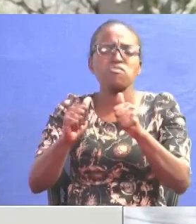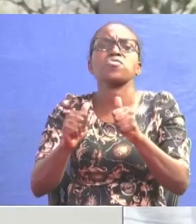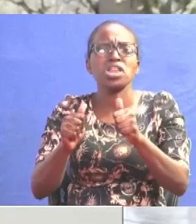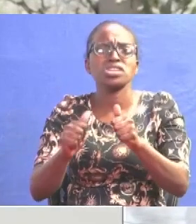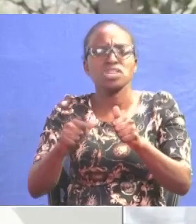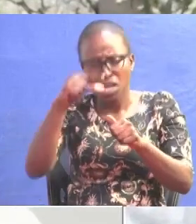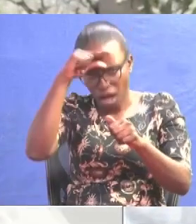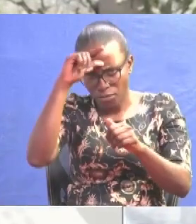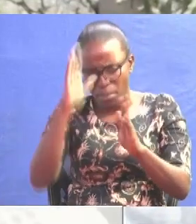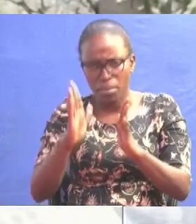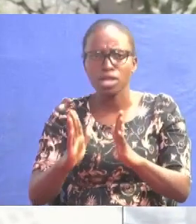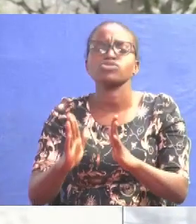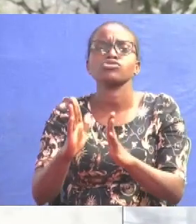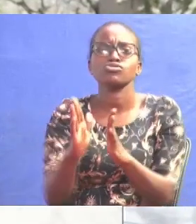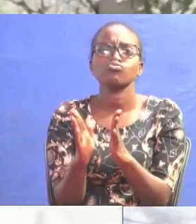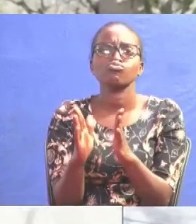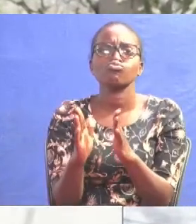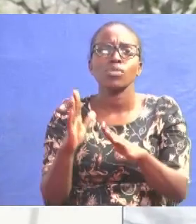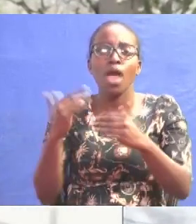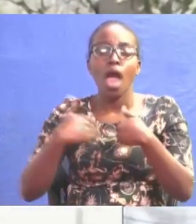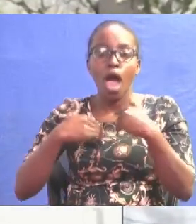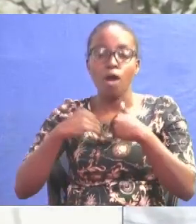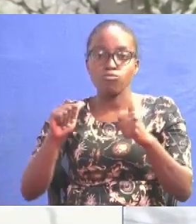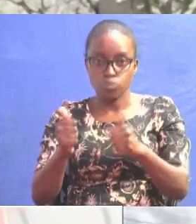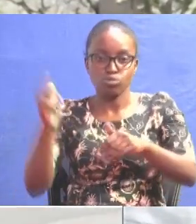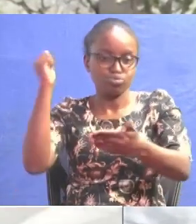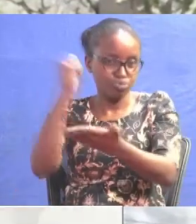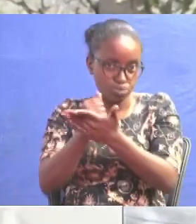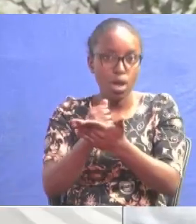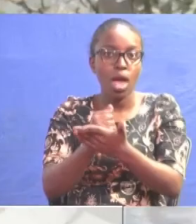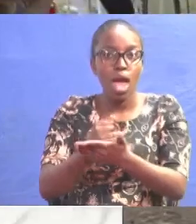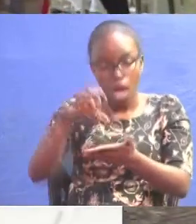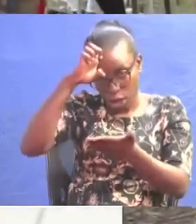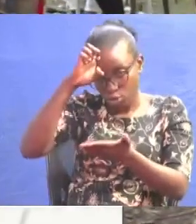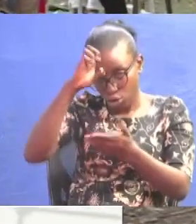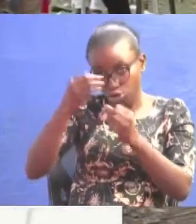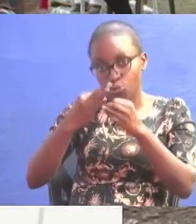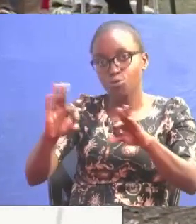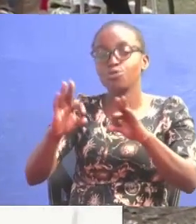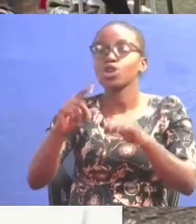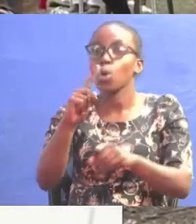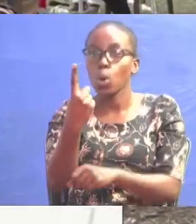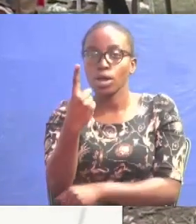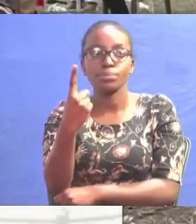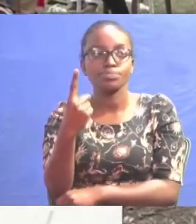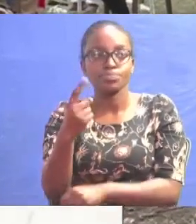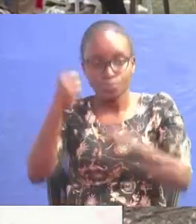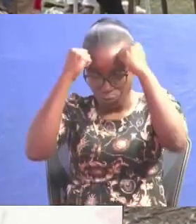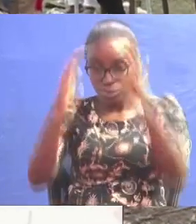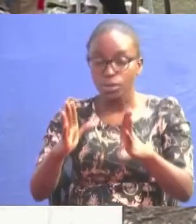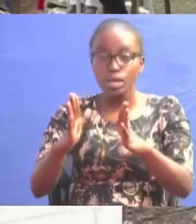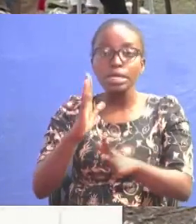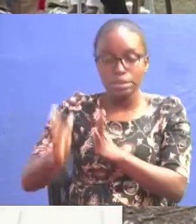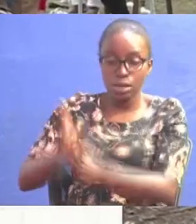serikali iko na jukumu la kuhakikisha kwamba tumepata masomo ya bure. On the student side, many